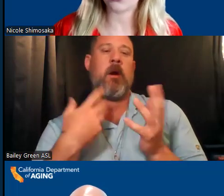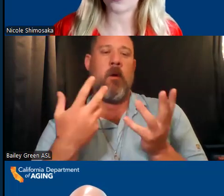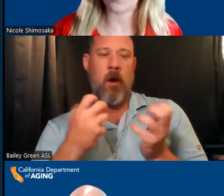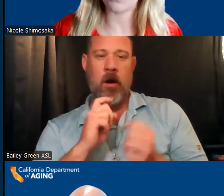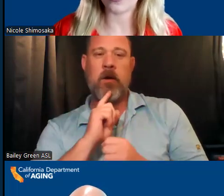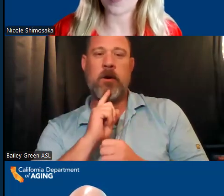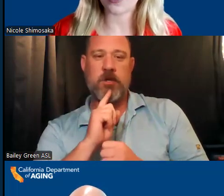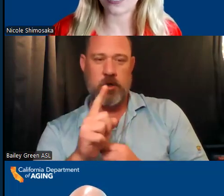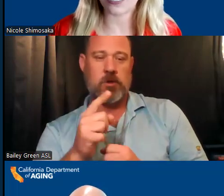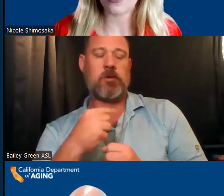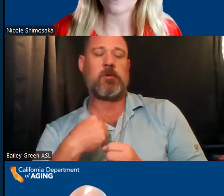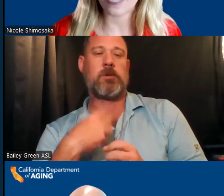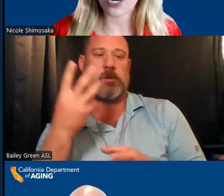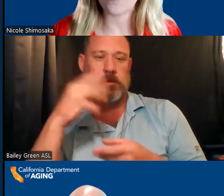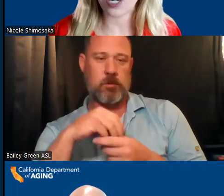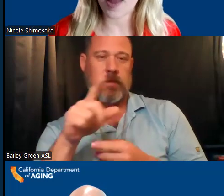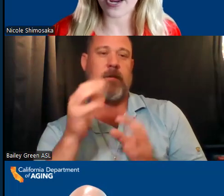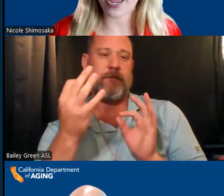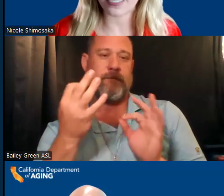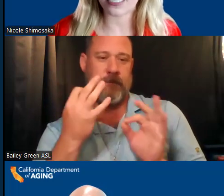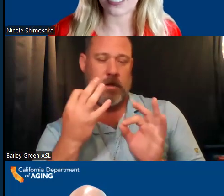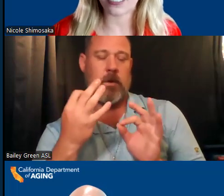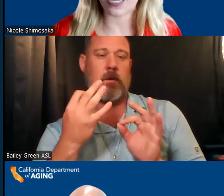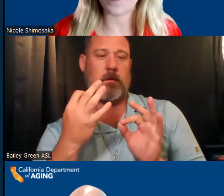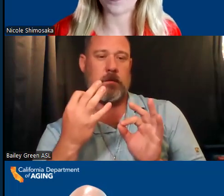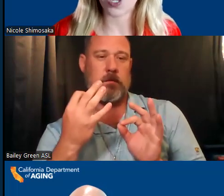sure that we were encompassing their feedback as